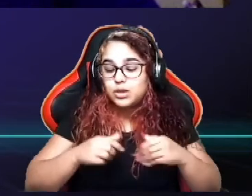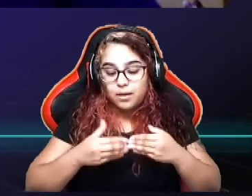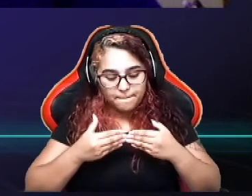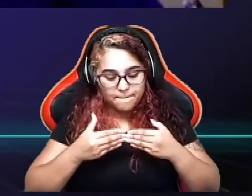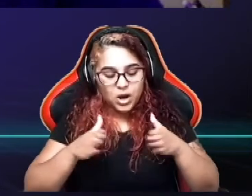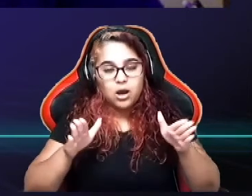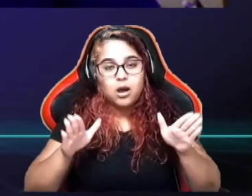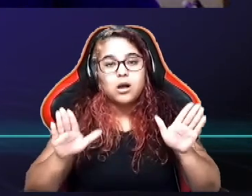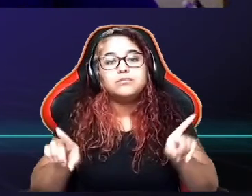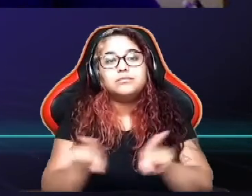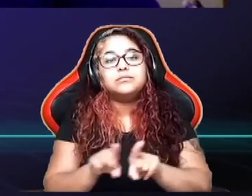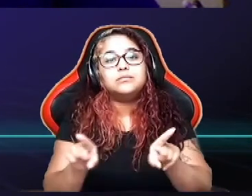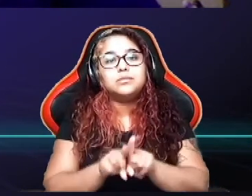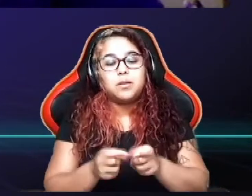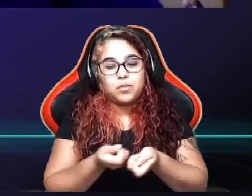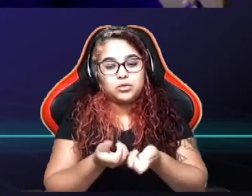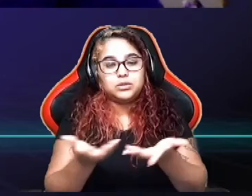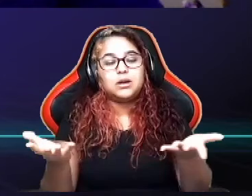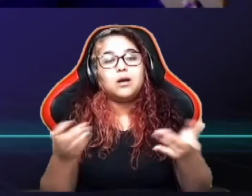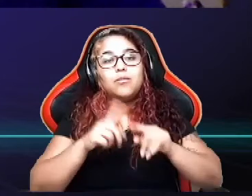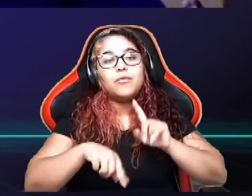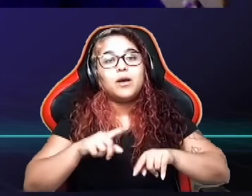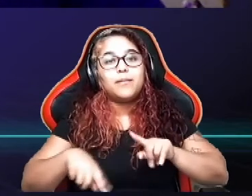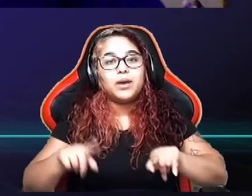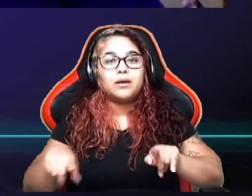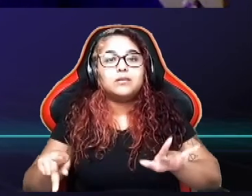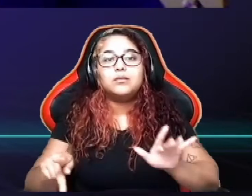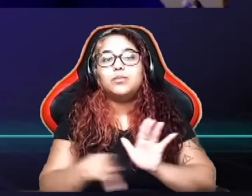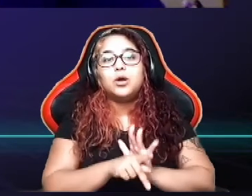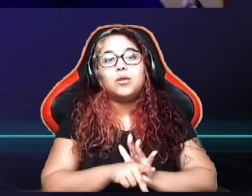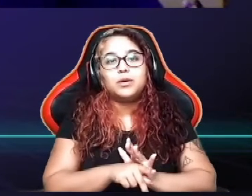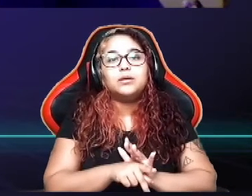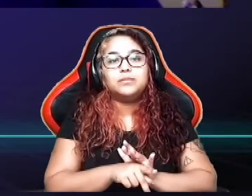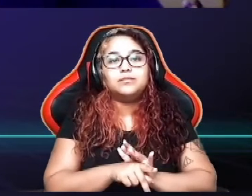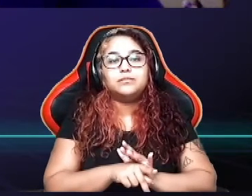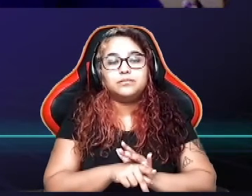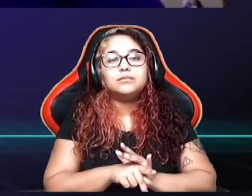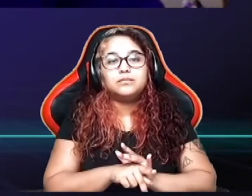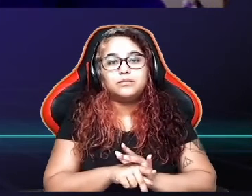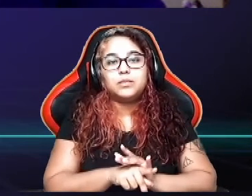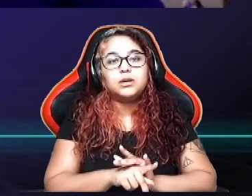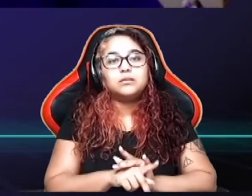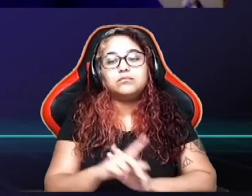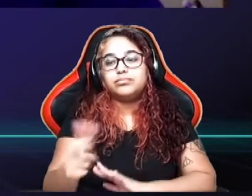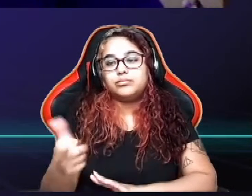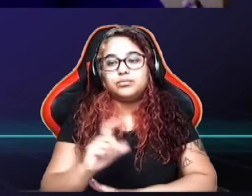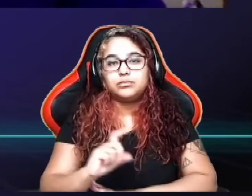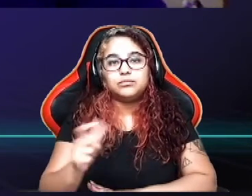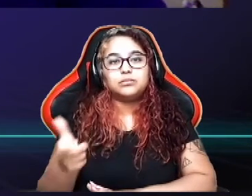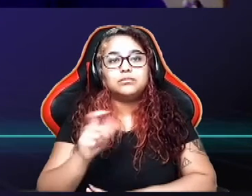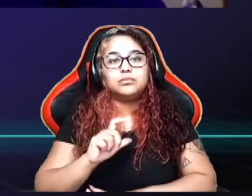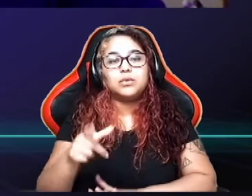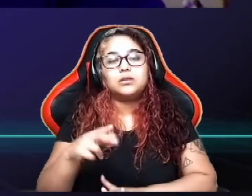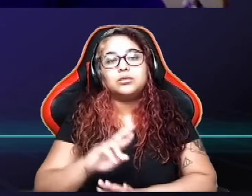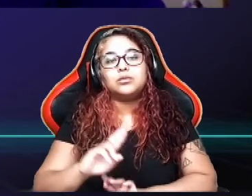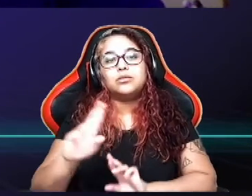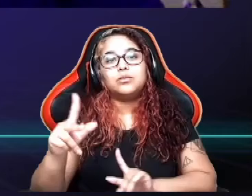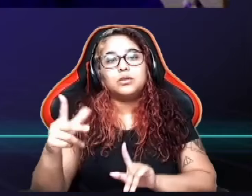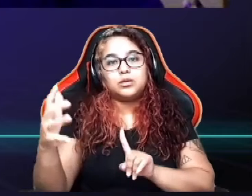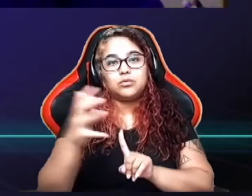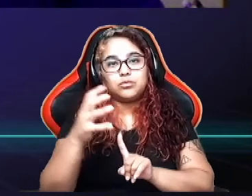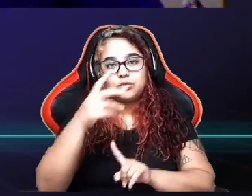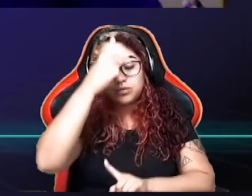you open now? How much can you offer as a B2B tool for other influencers